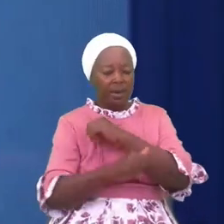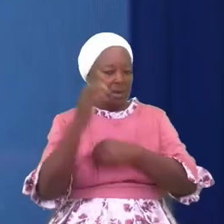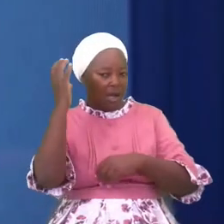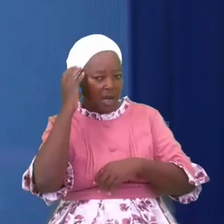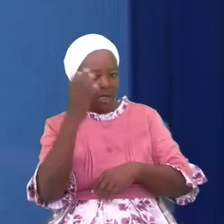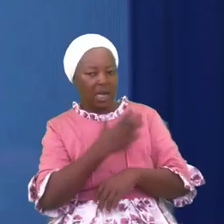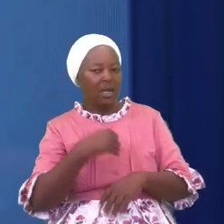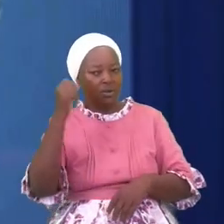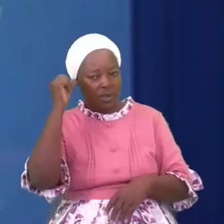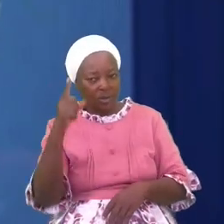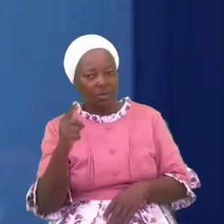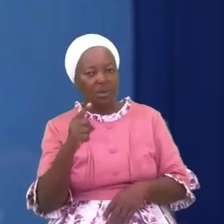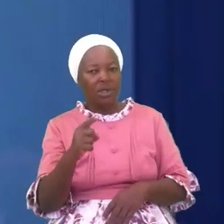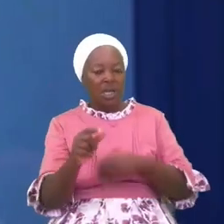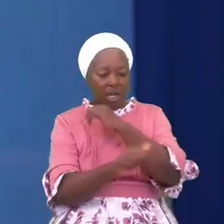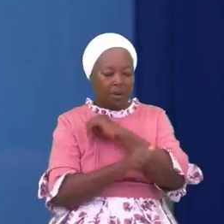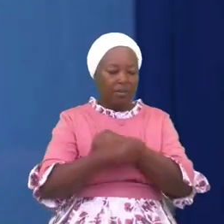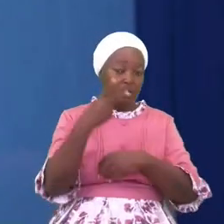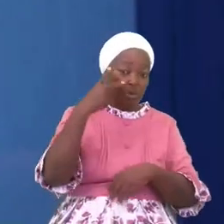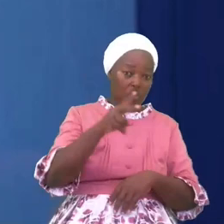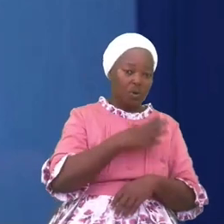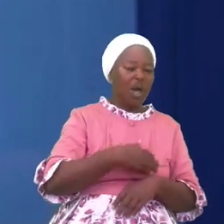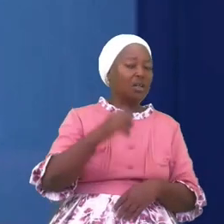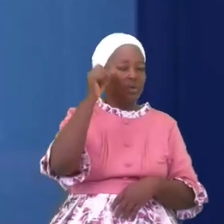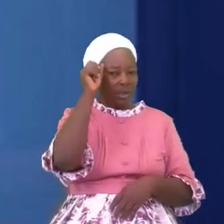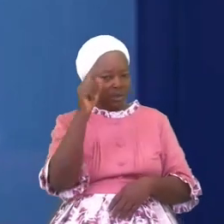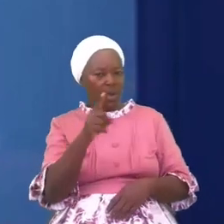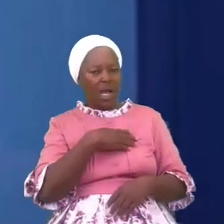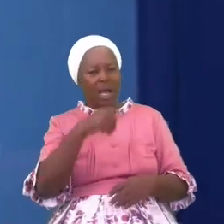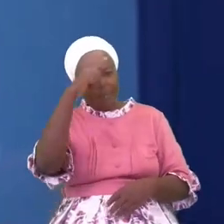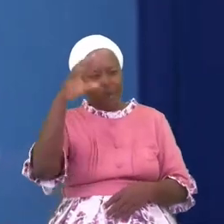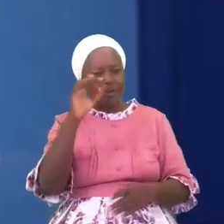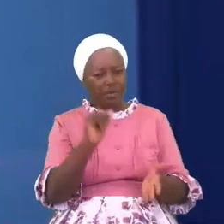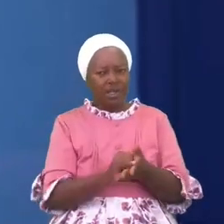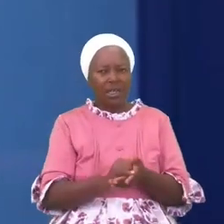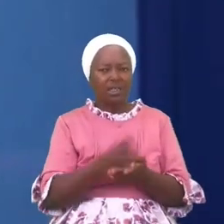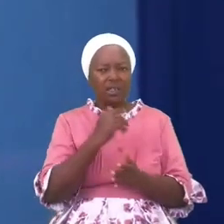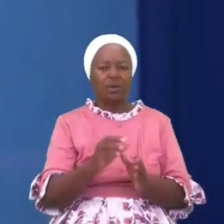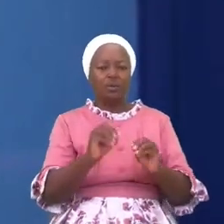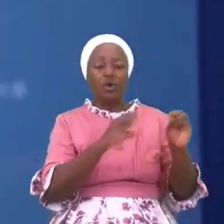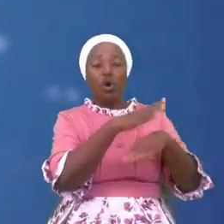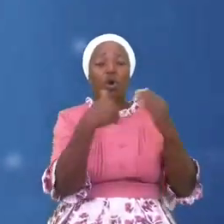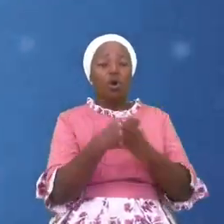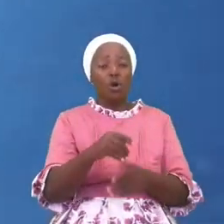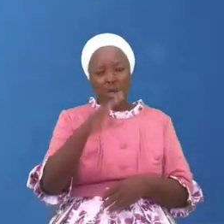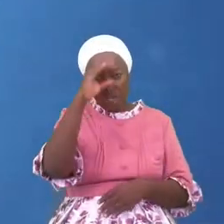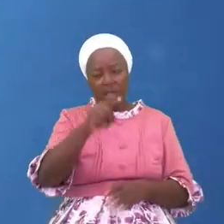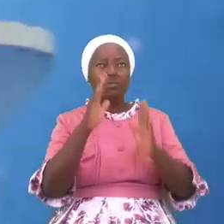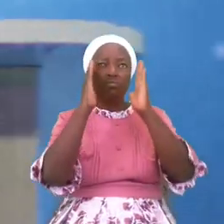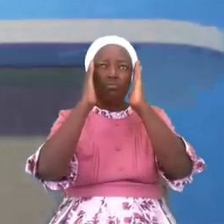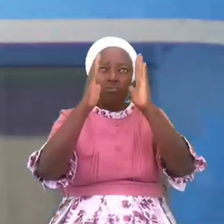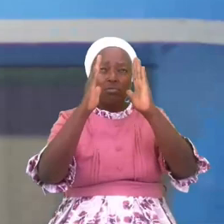and because of that he put all his concentration, he put all his focus, he put all